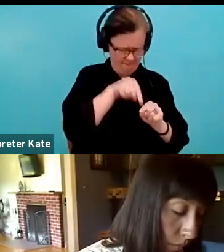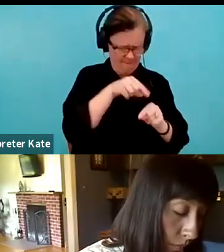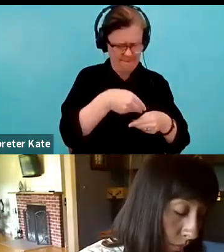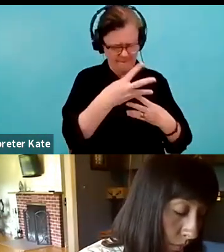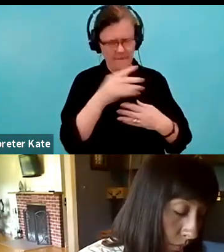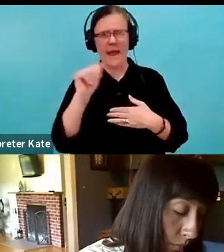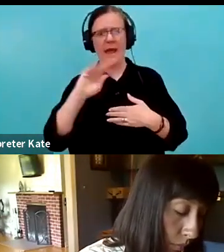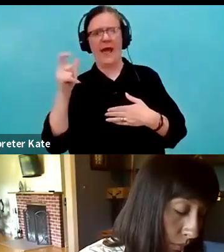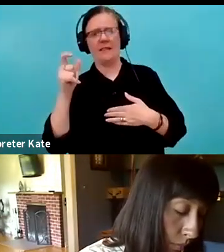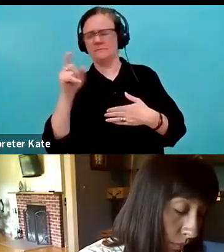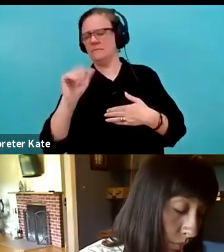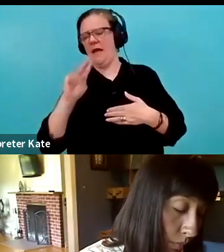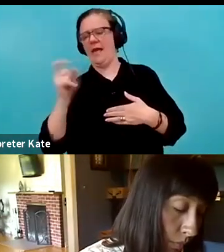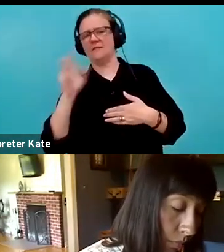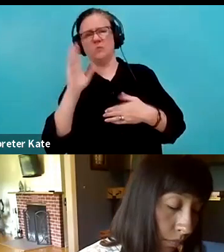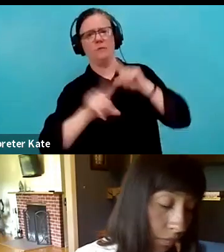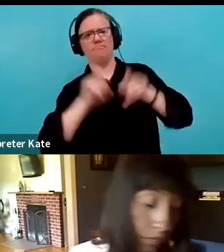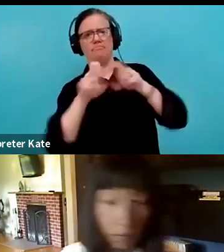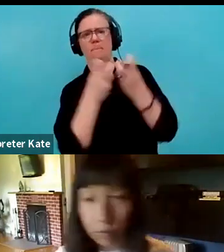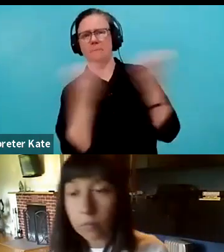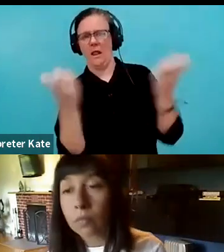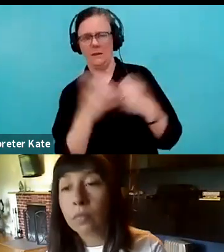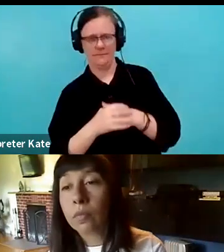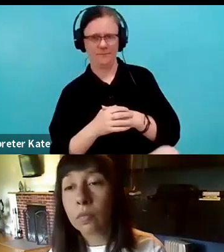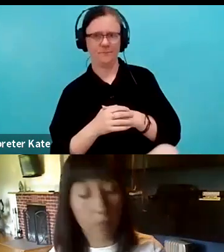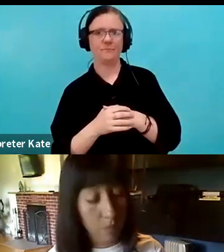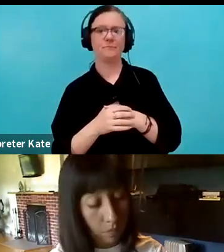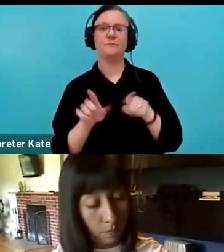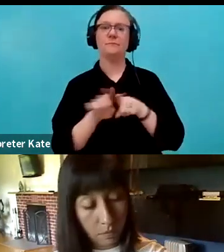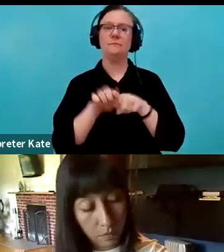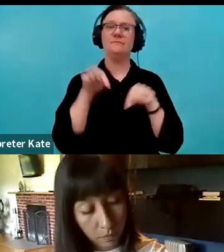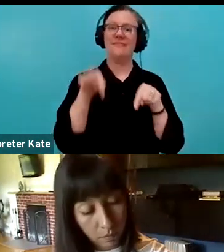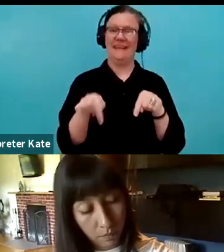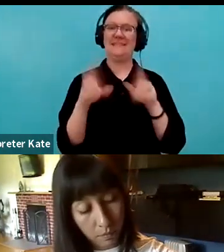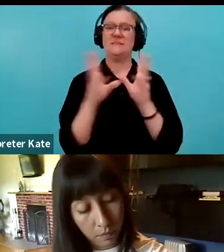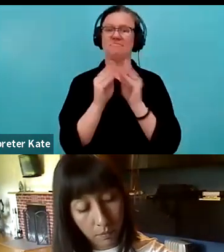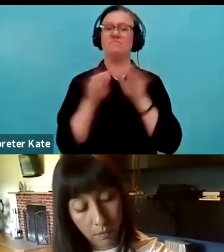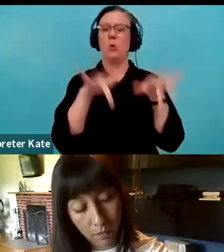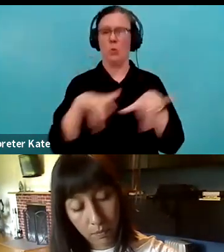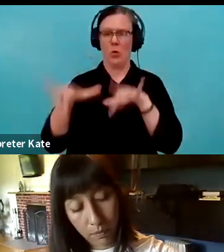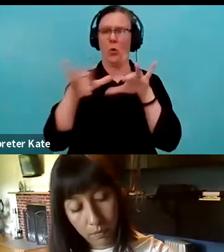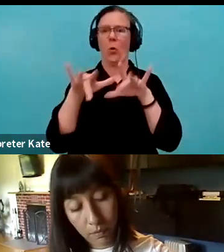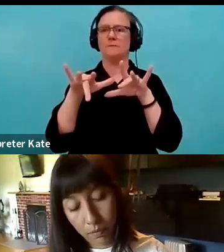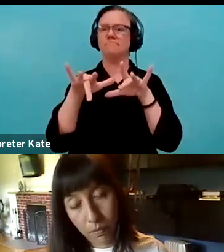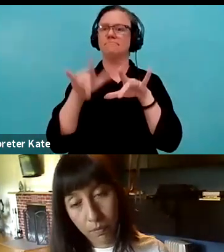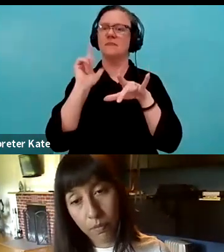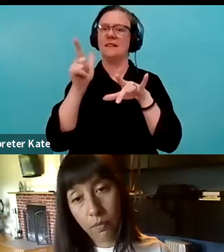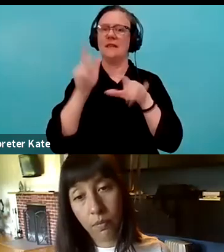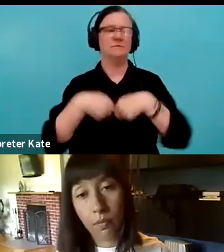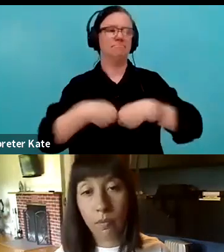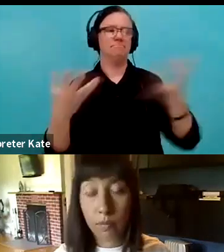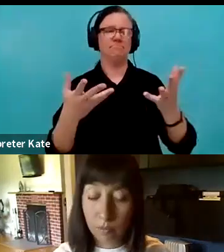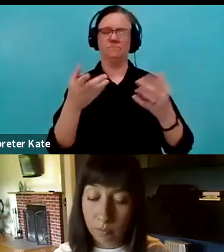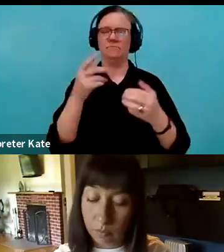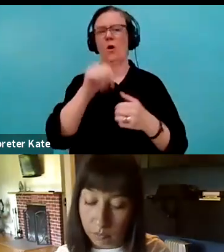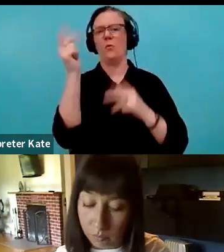be posing your questions to the panelists. Also, I want to note that this convening is being recorded so that we can share it with those who weren't able to